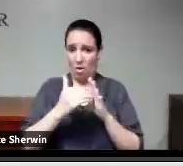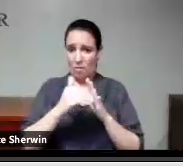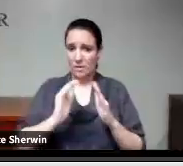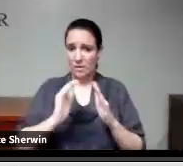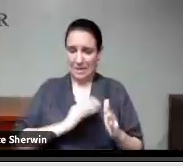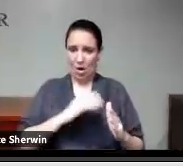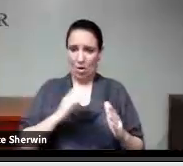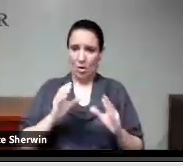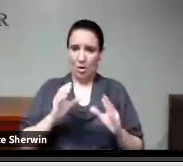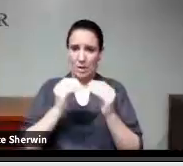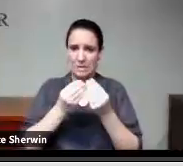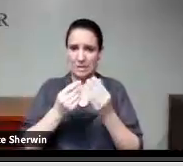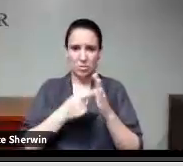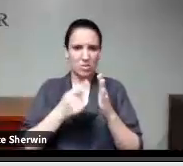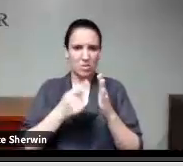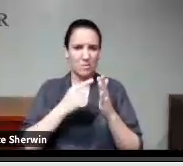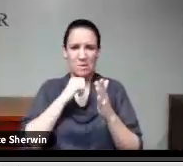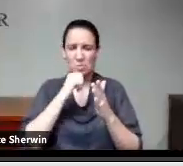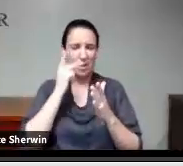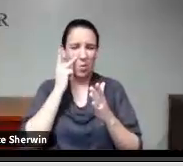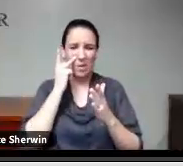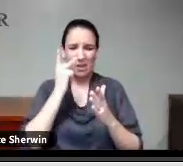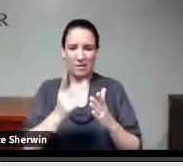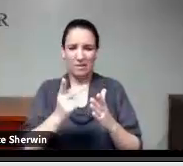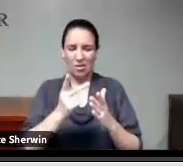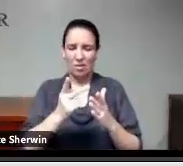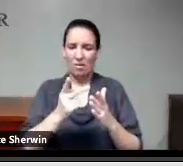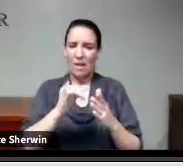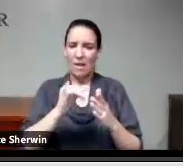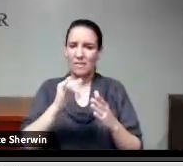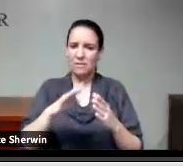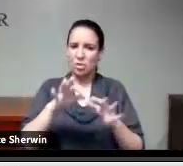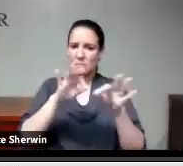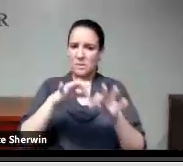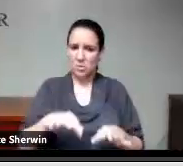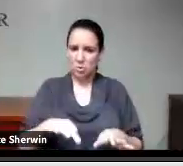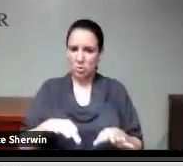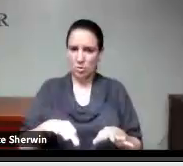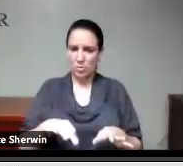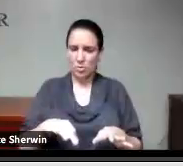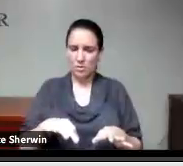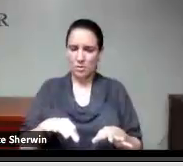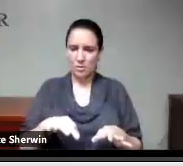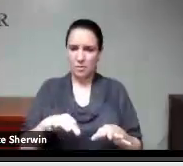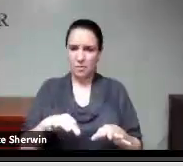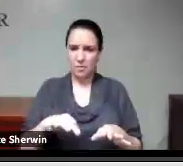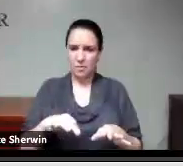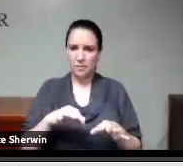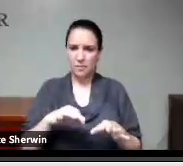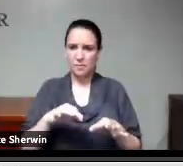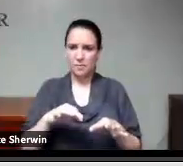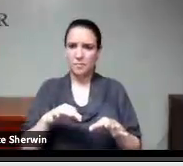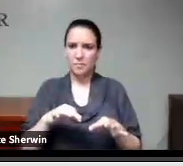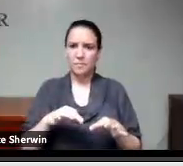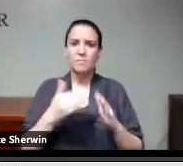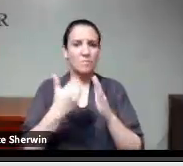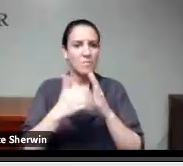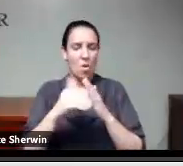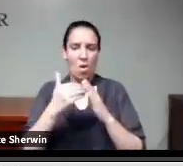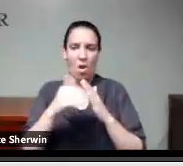job descriptions or position descriptions, to really think creatively about how it is that we're